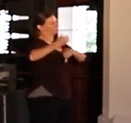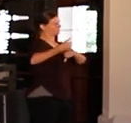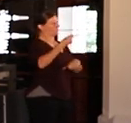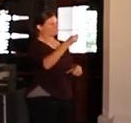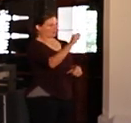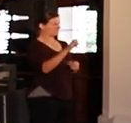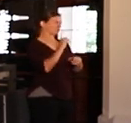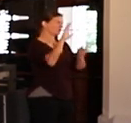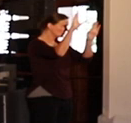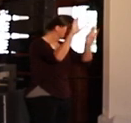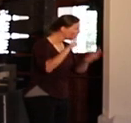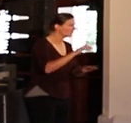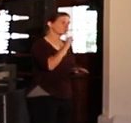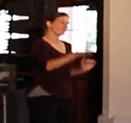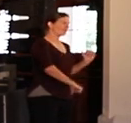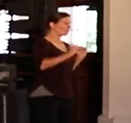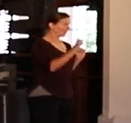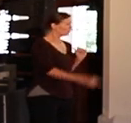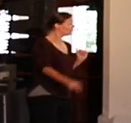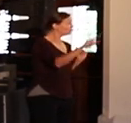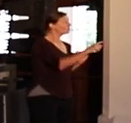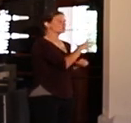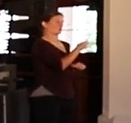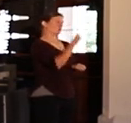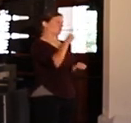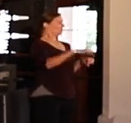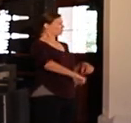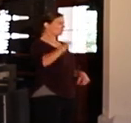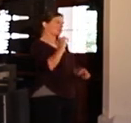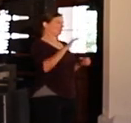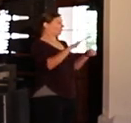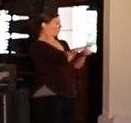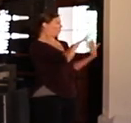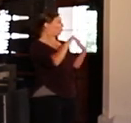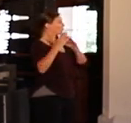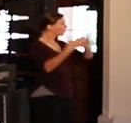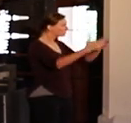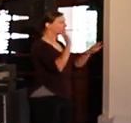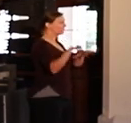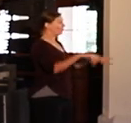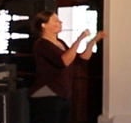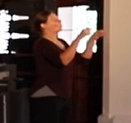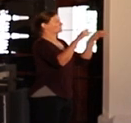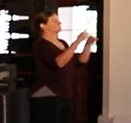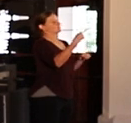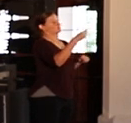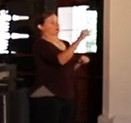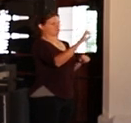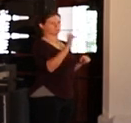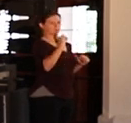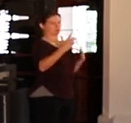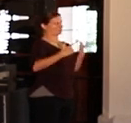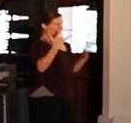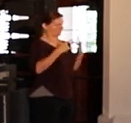absolutely amazing and is so proud of all of you, and frankly, proud of this entire community for hosting Posse. So we're thrilled to have